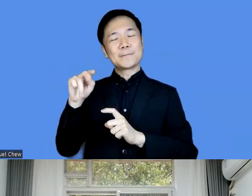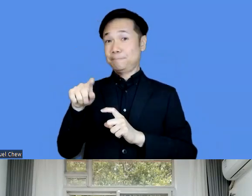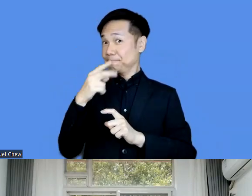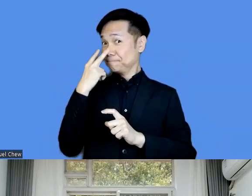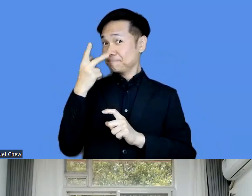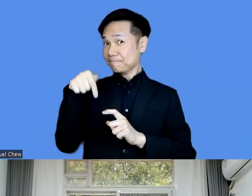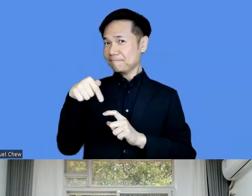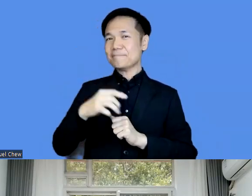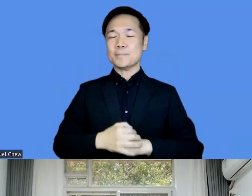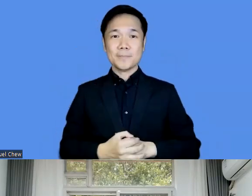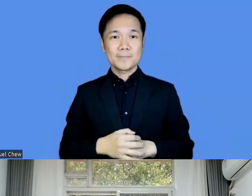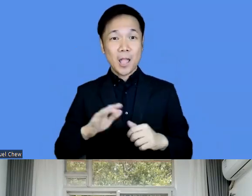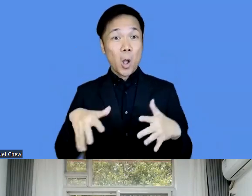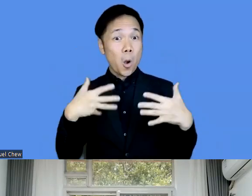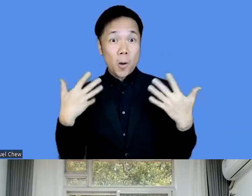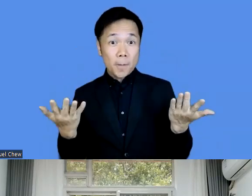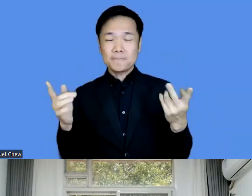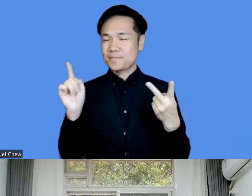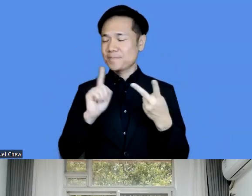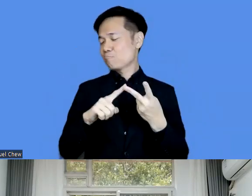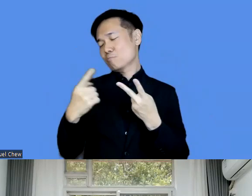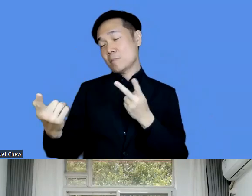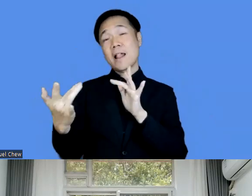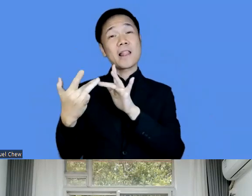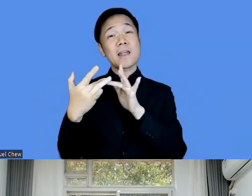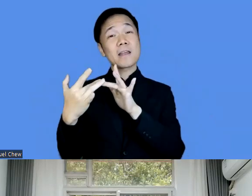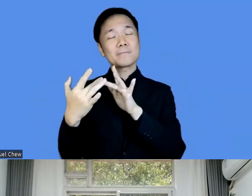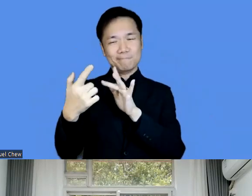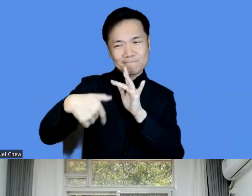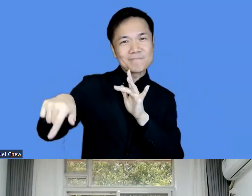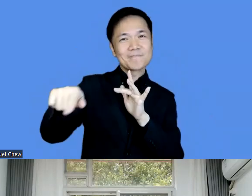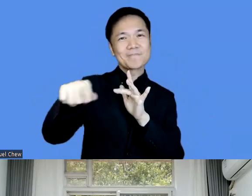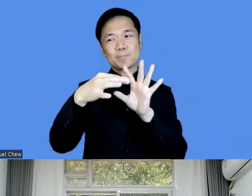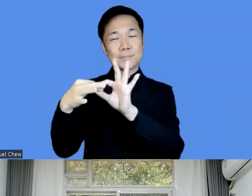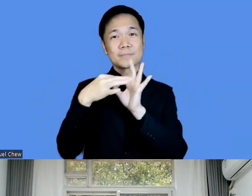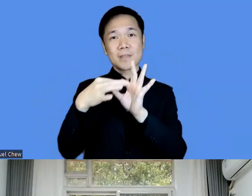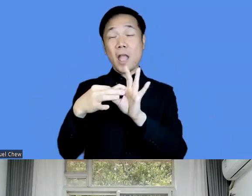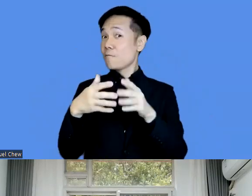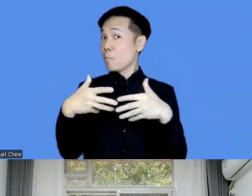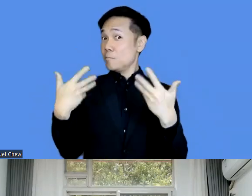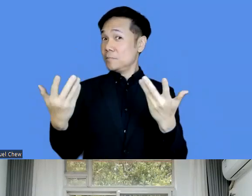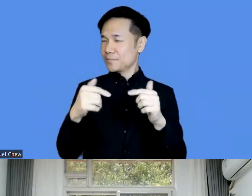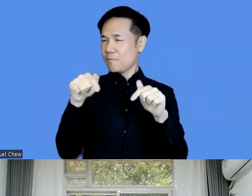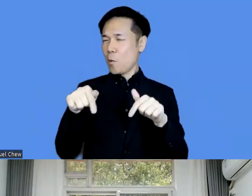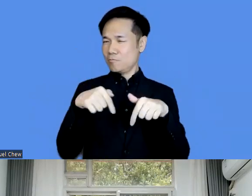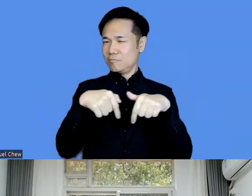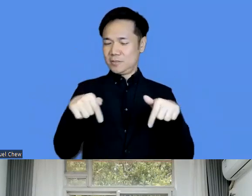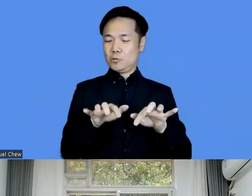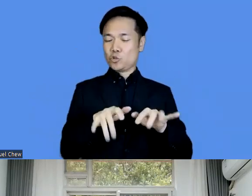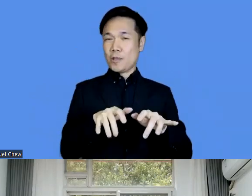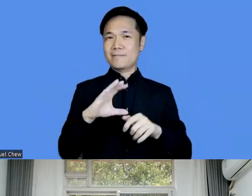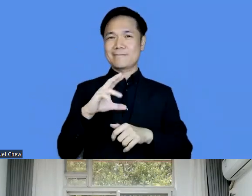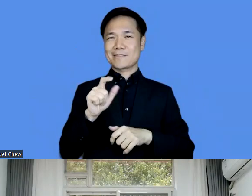screen, or through the link that is already available in the chat box.